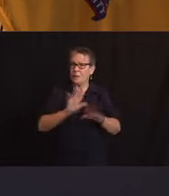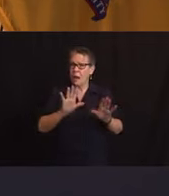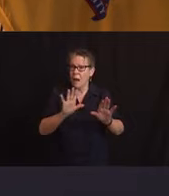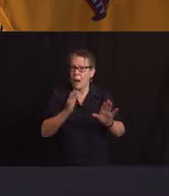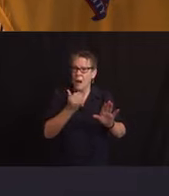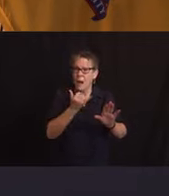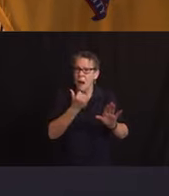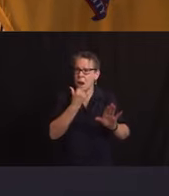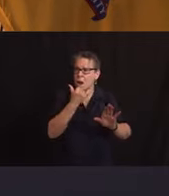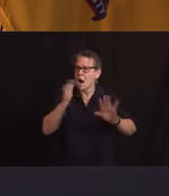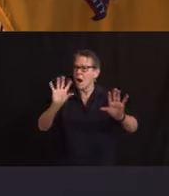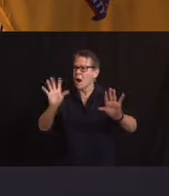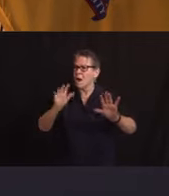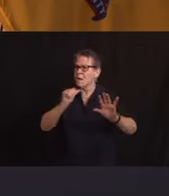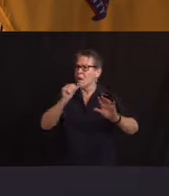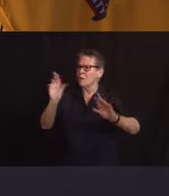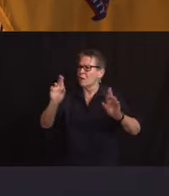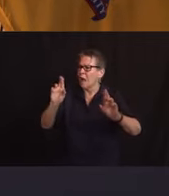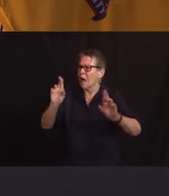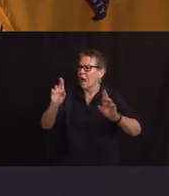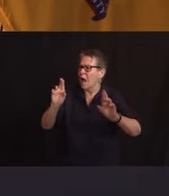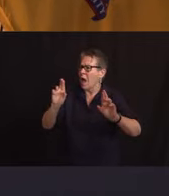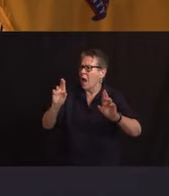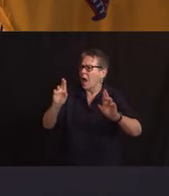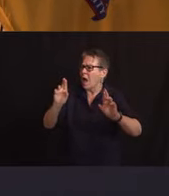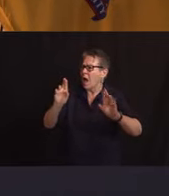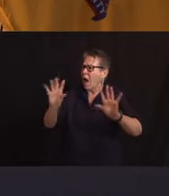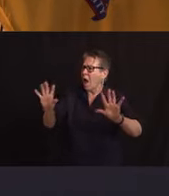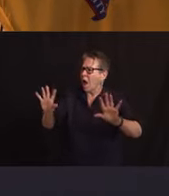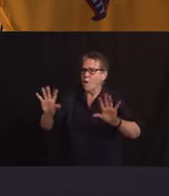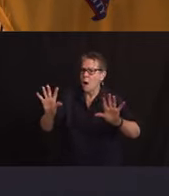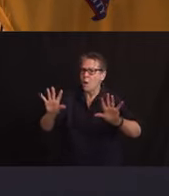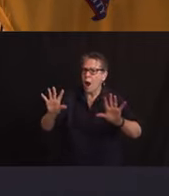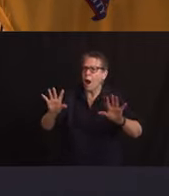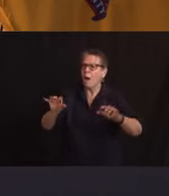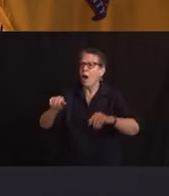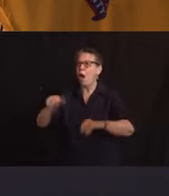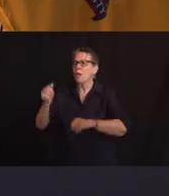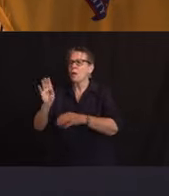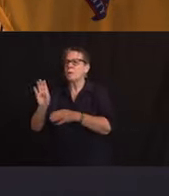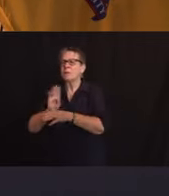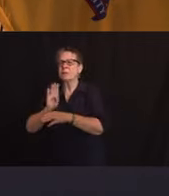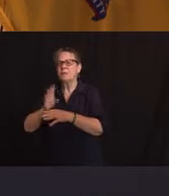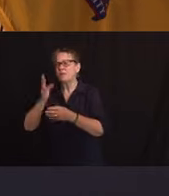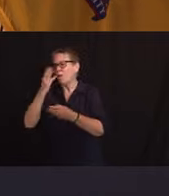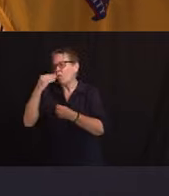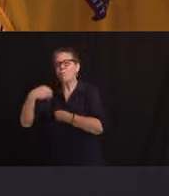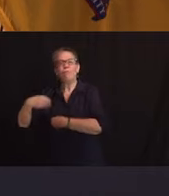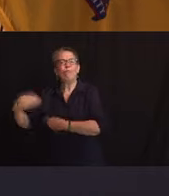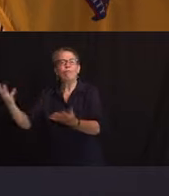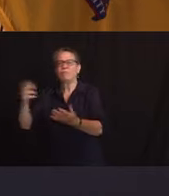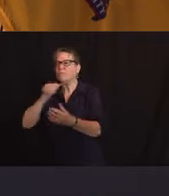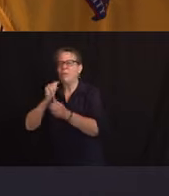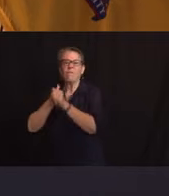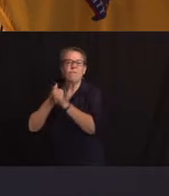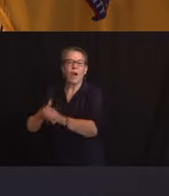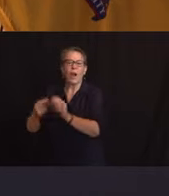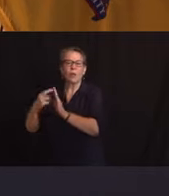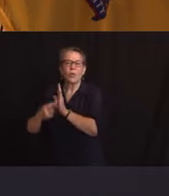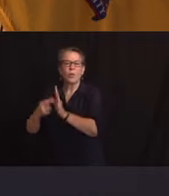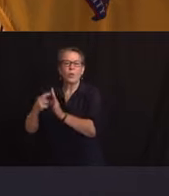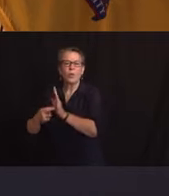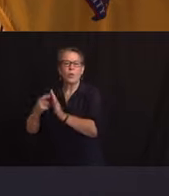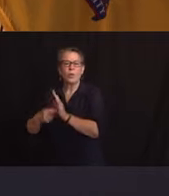partnership on the, I literally didn't understand it. There was a hospital early on, Judy, I forget, it was in Bergen